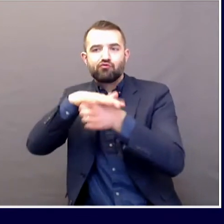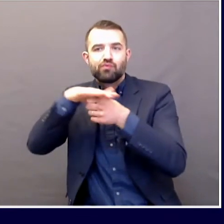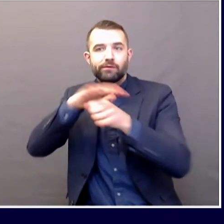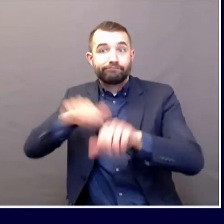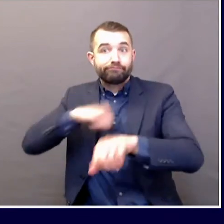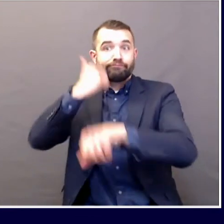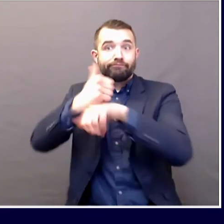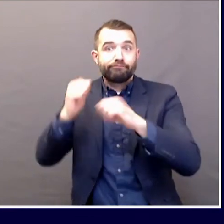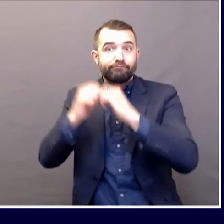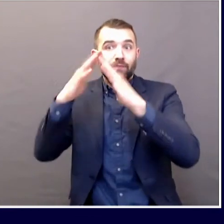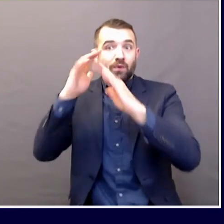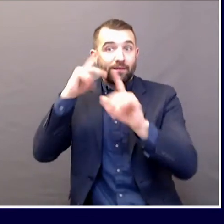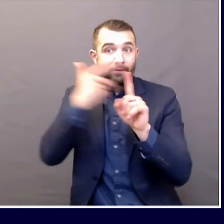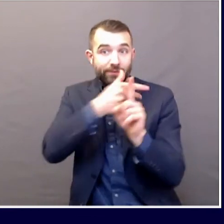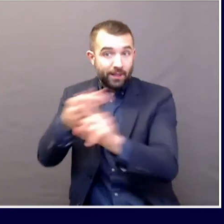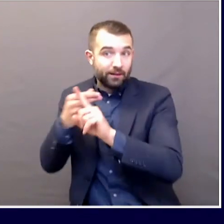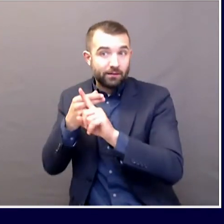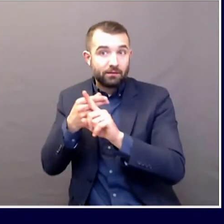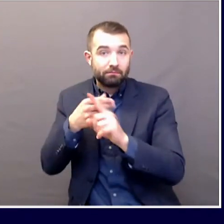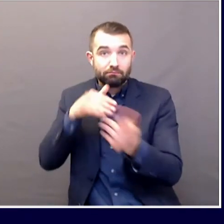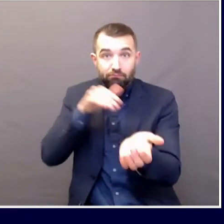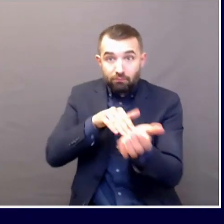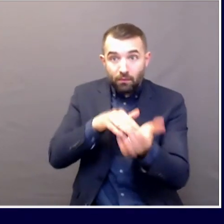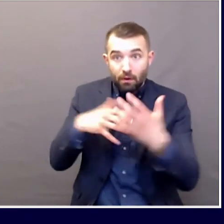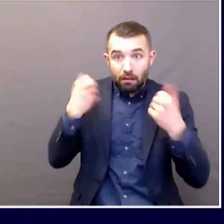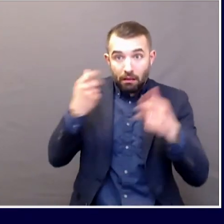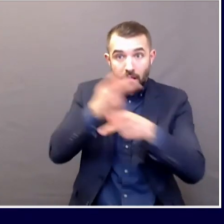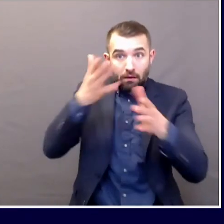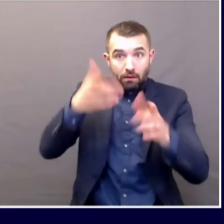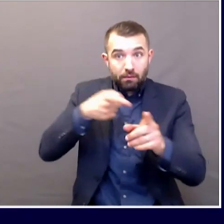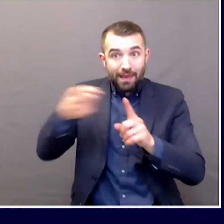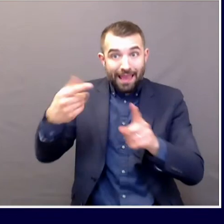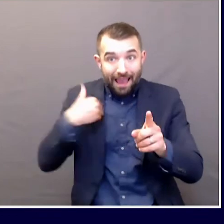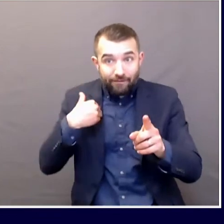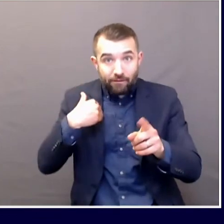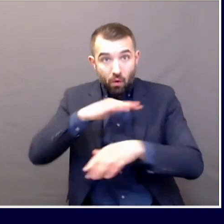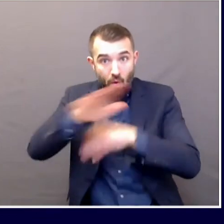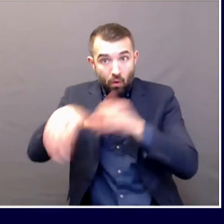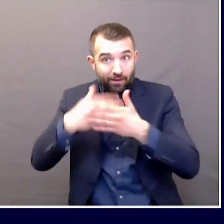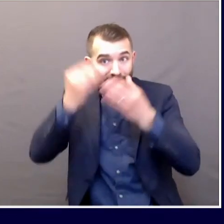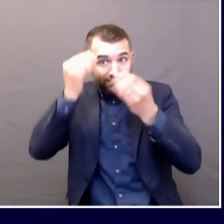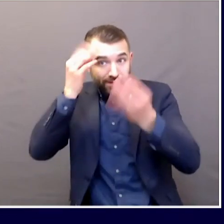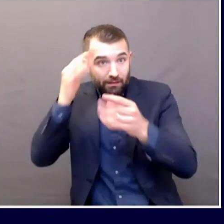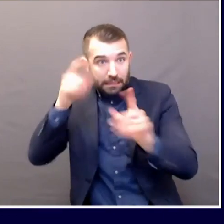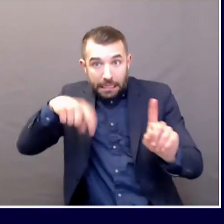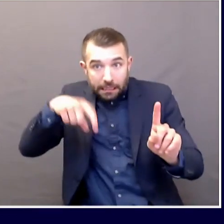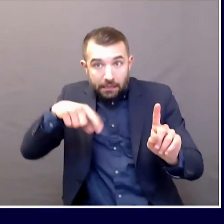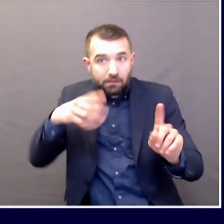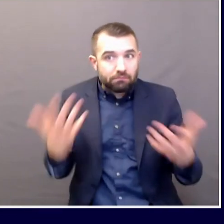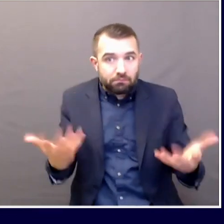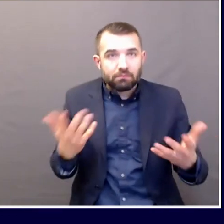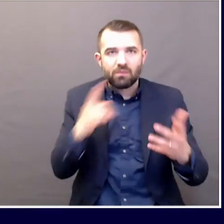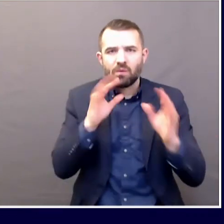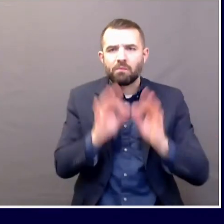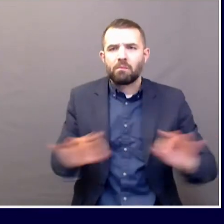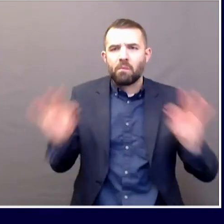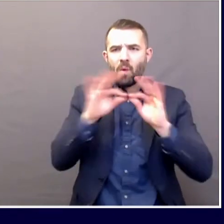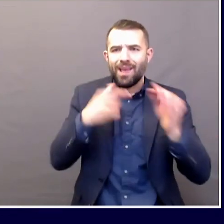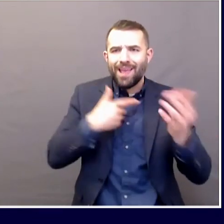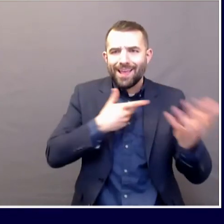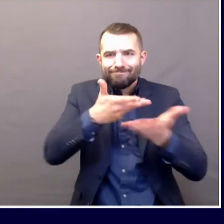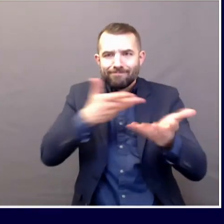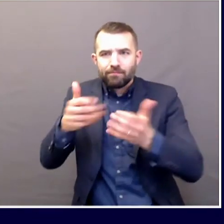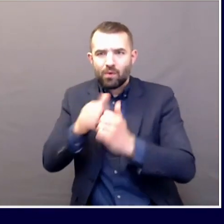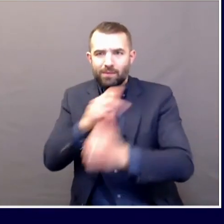well as healthcare providers in those areas to make sure that they have all the facts around the vaccine so they can talk to their patients about it. We know that those